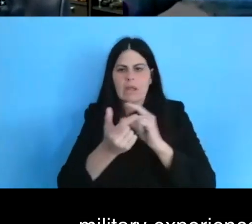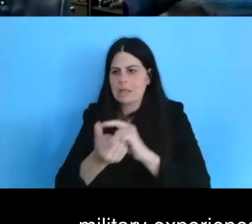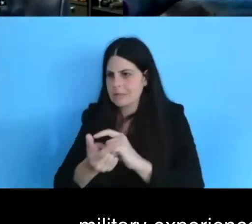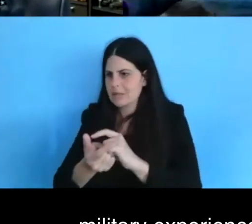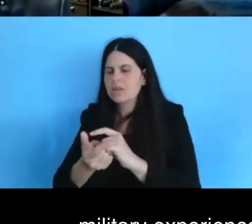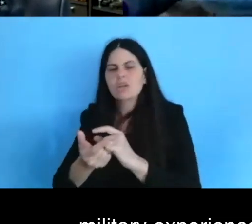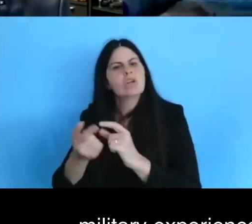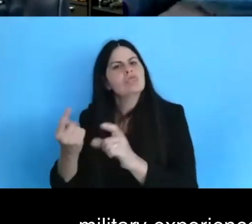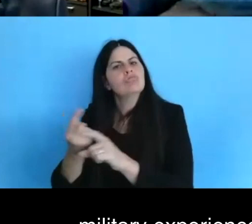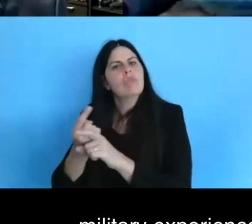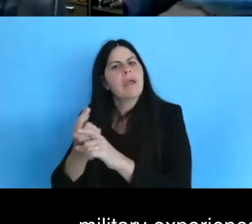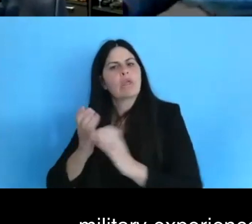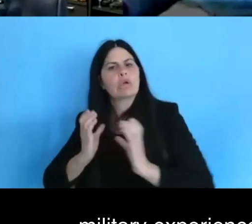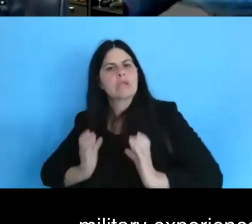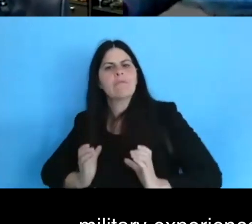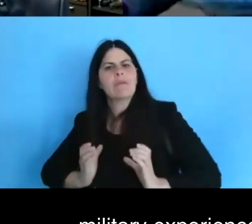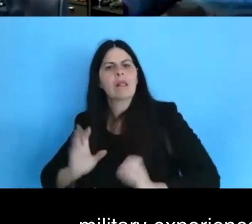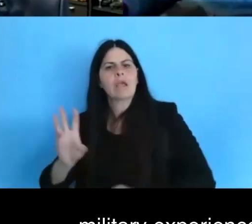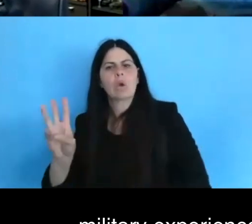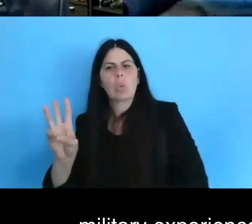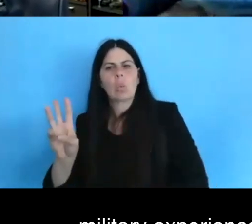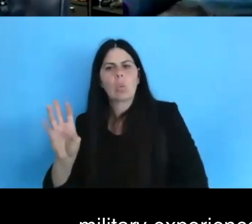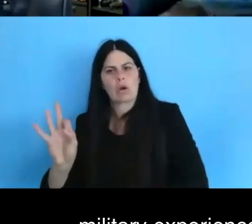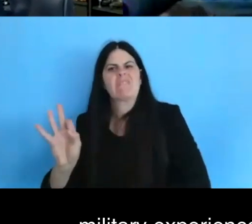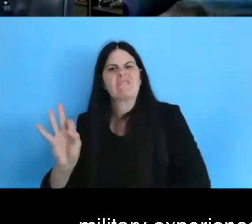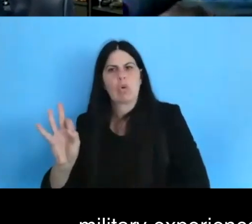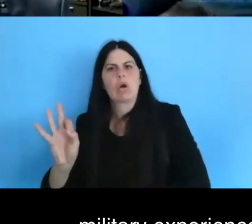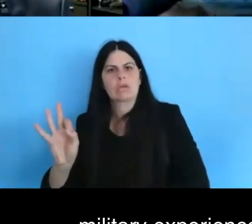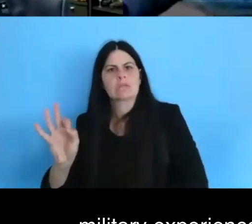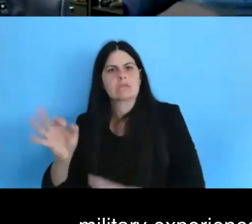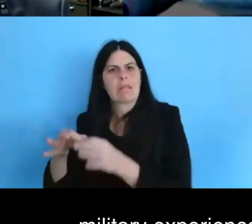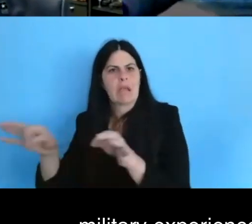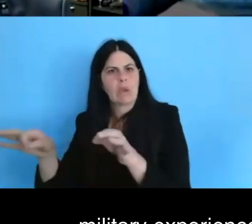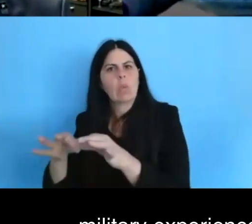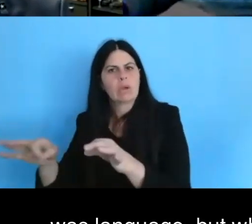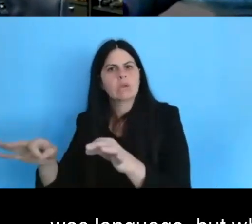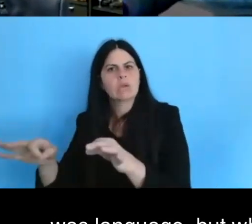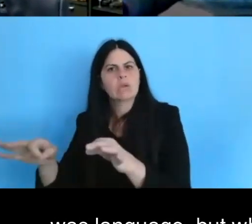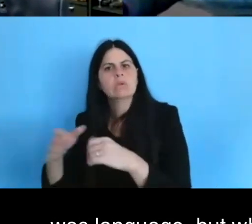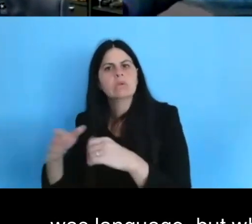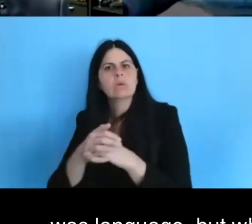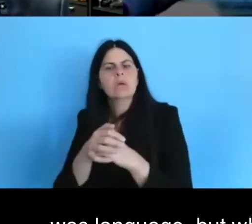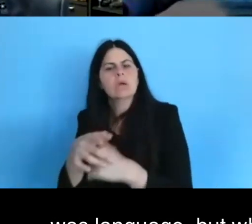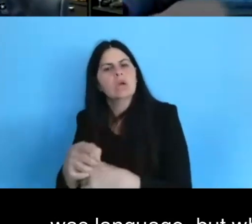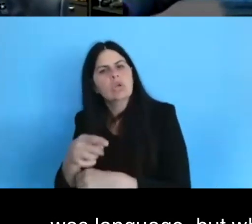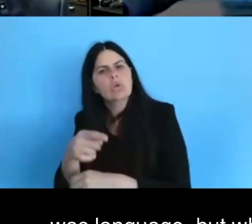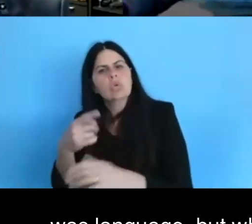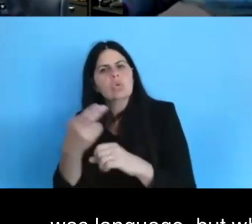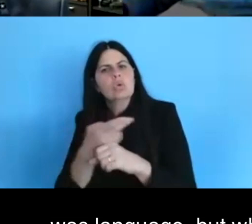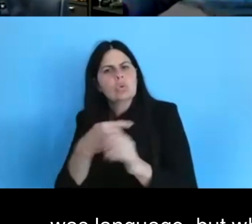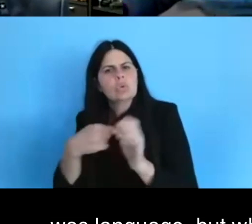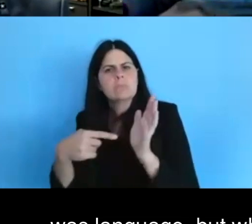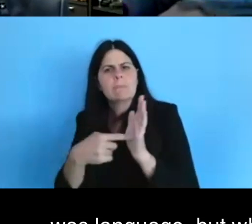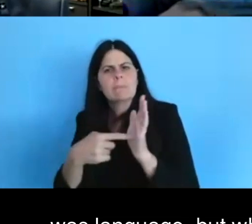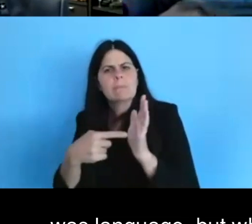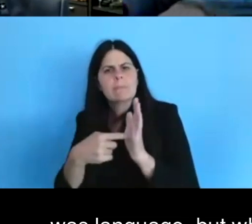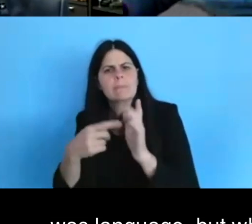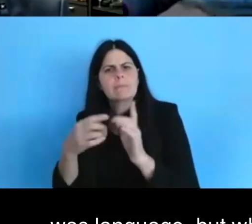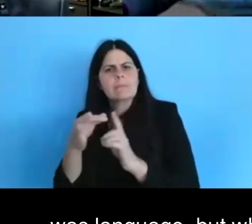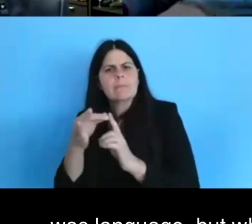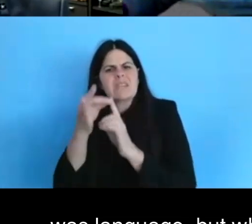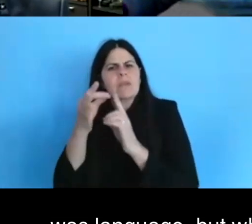civilian workforce experience, and you used a specific example that was language. But what are some